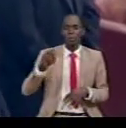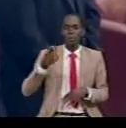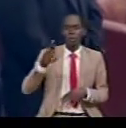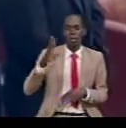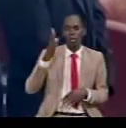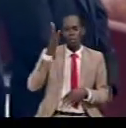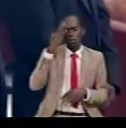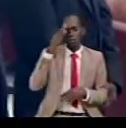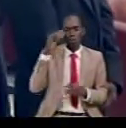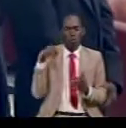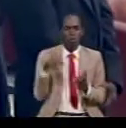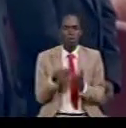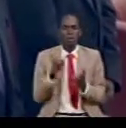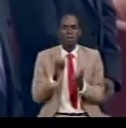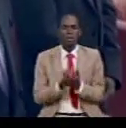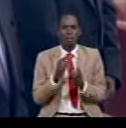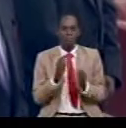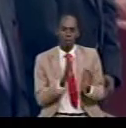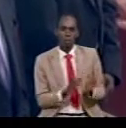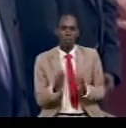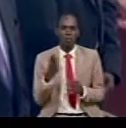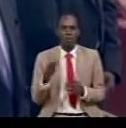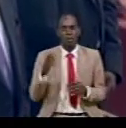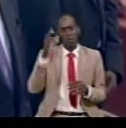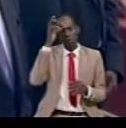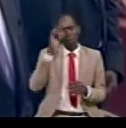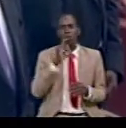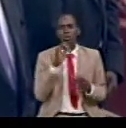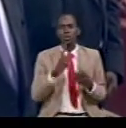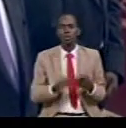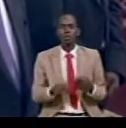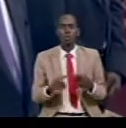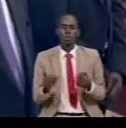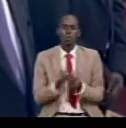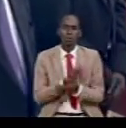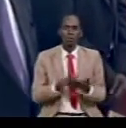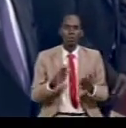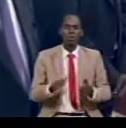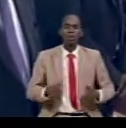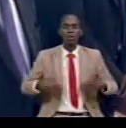program of the devil is to empty him and to make him useless, then when Jesus